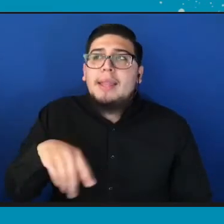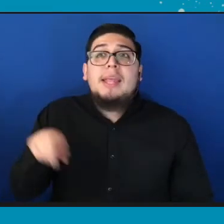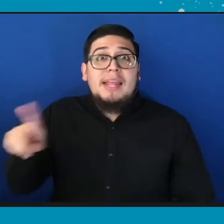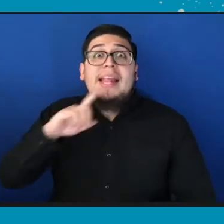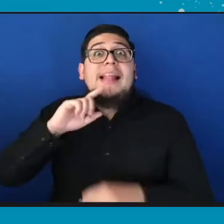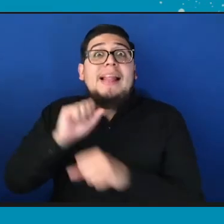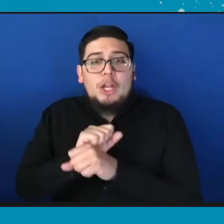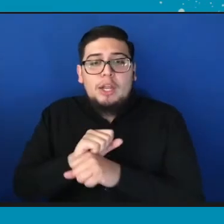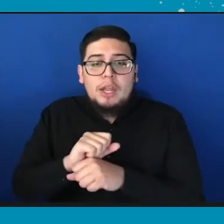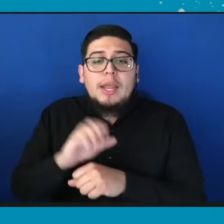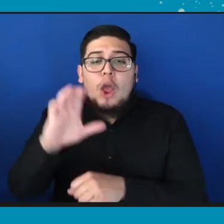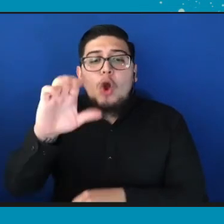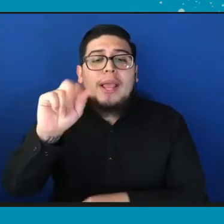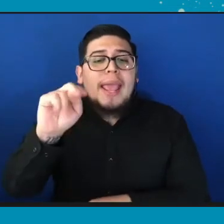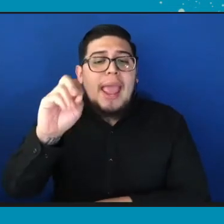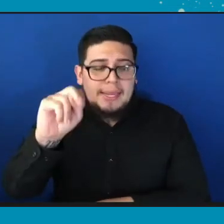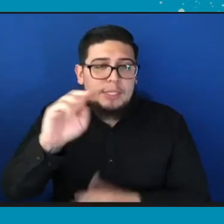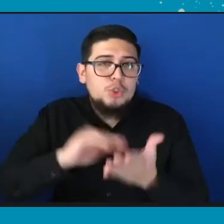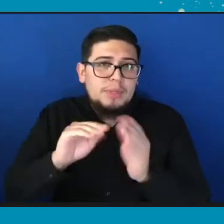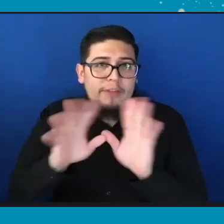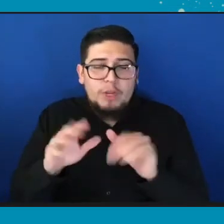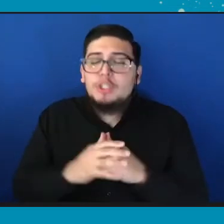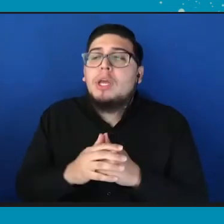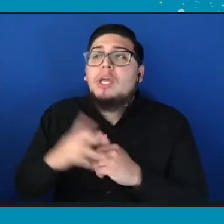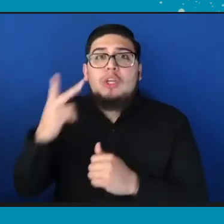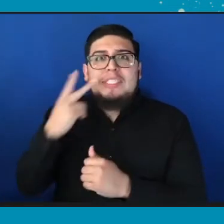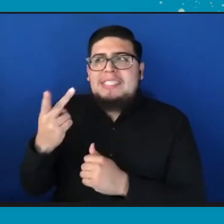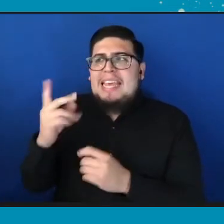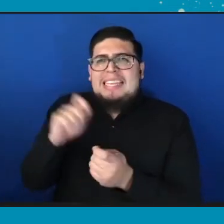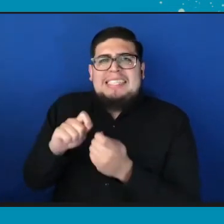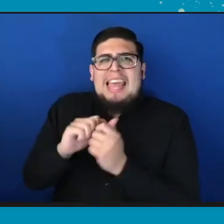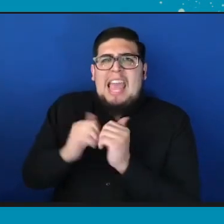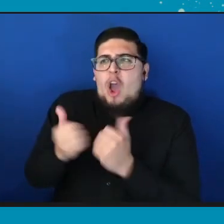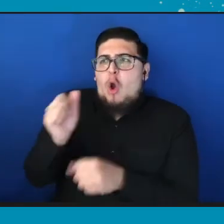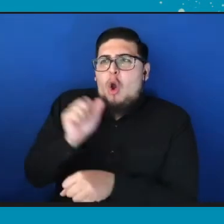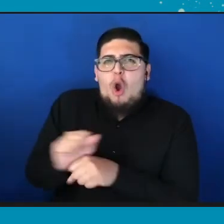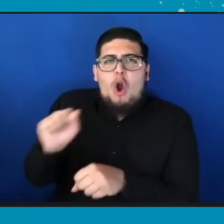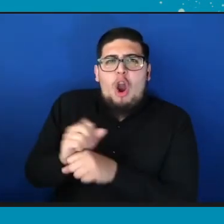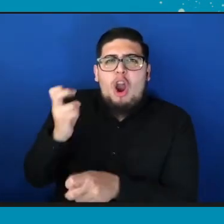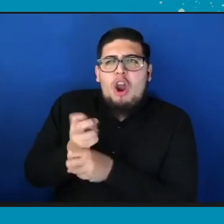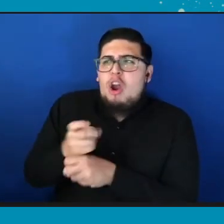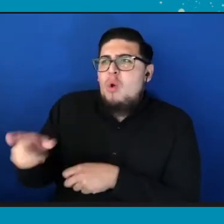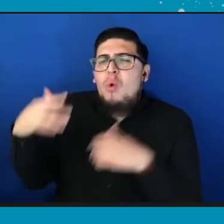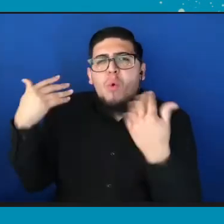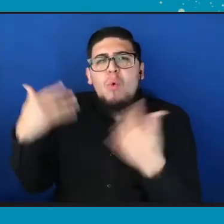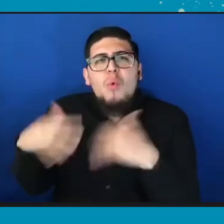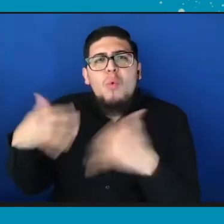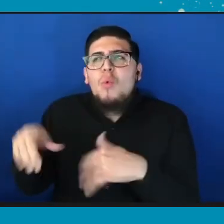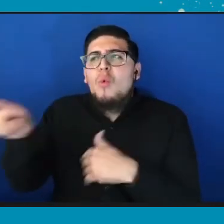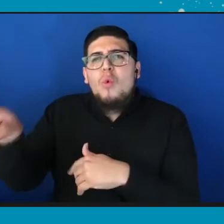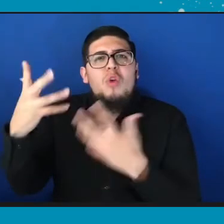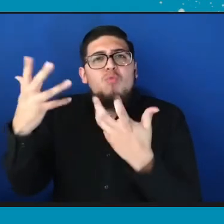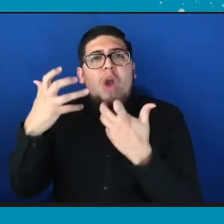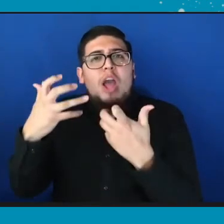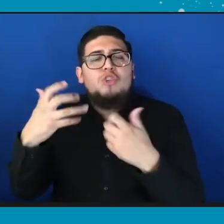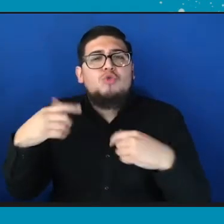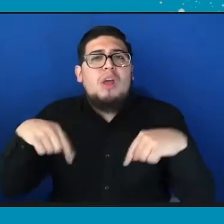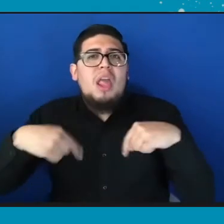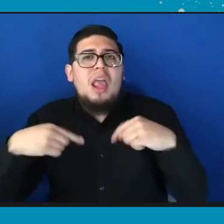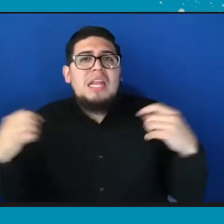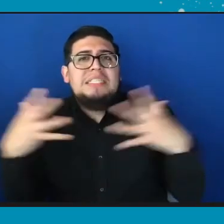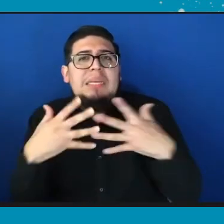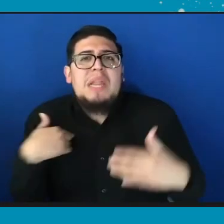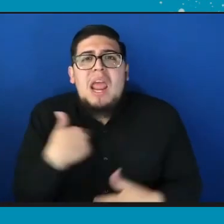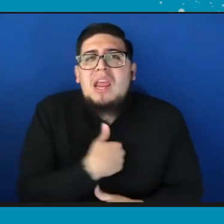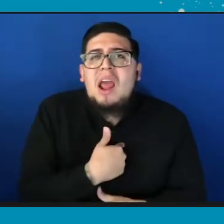her job, we see exactly how hard people are working to not only intimidate us, but actively push